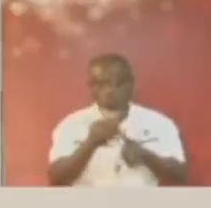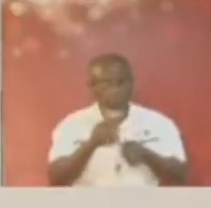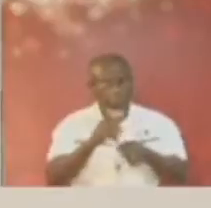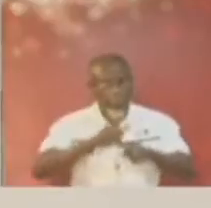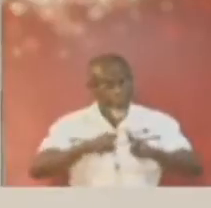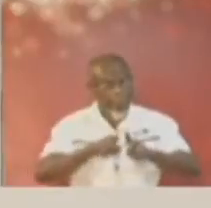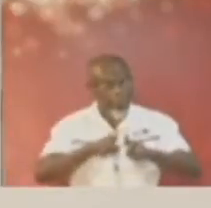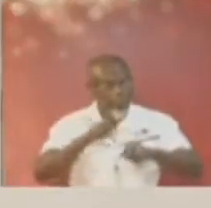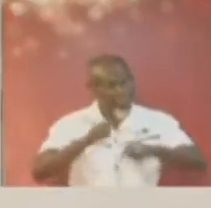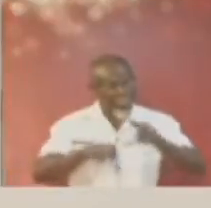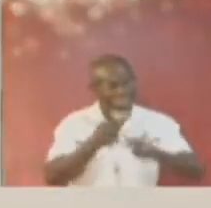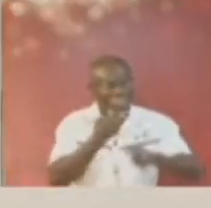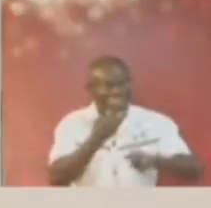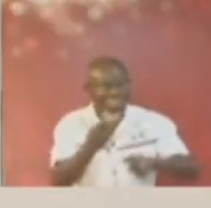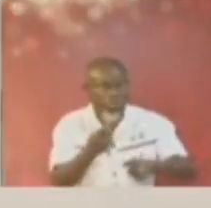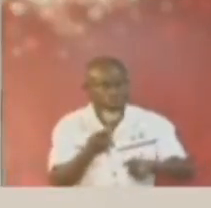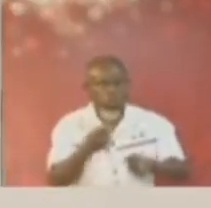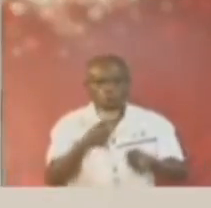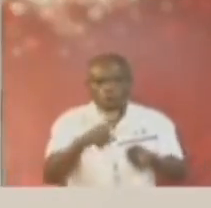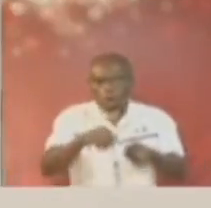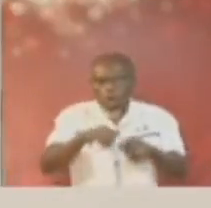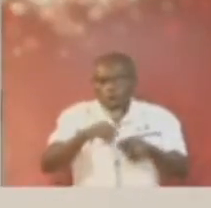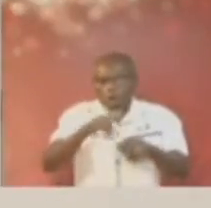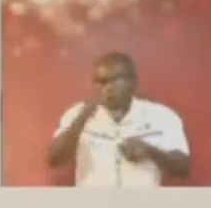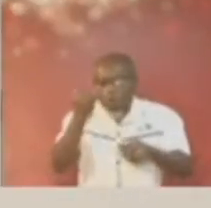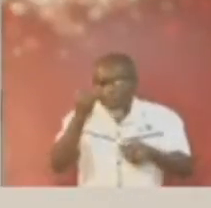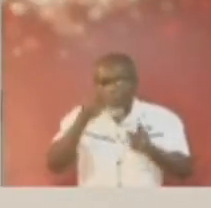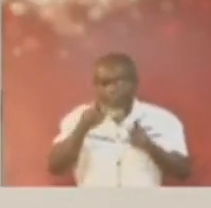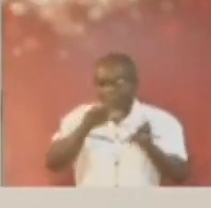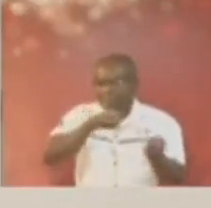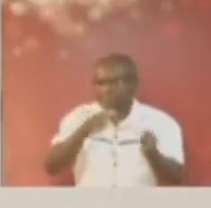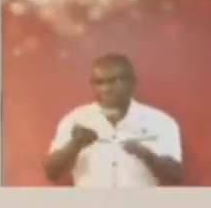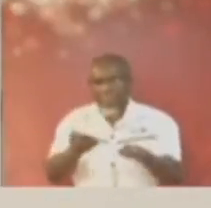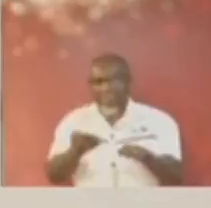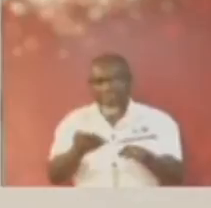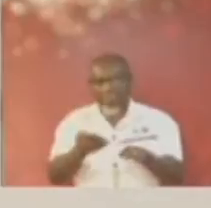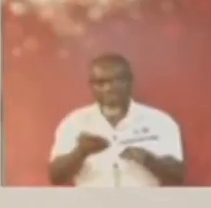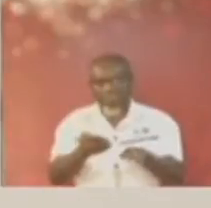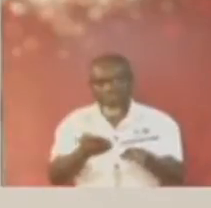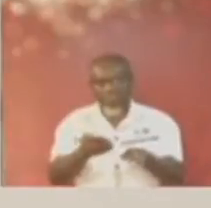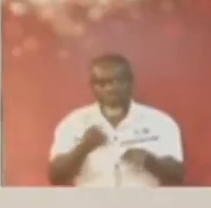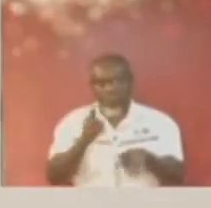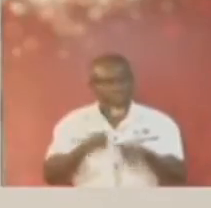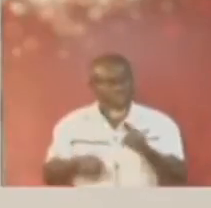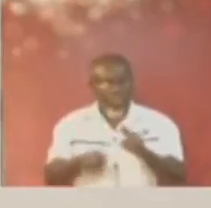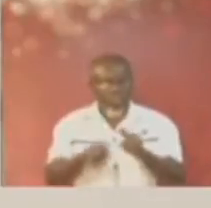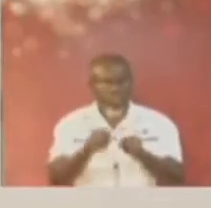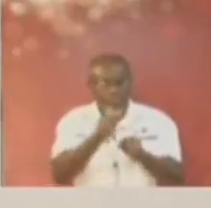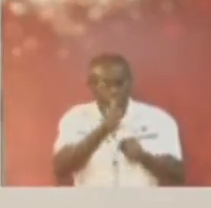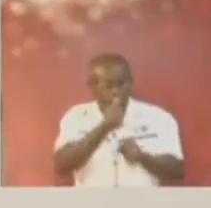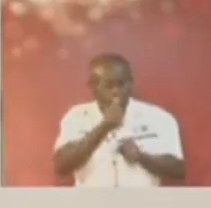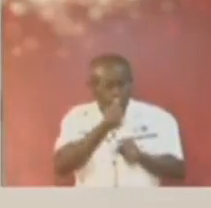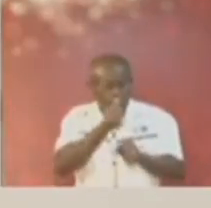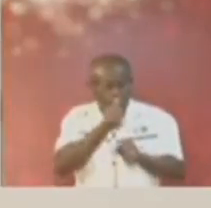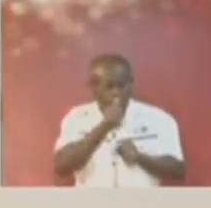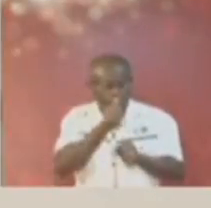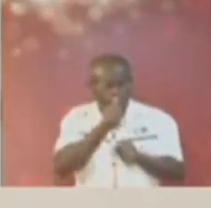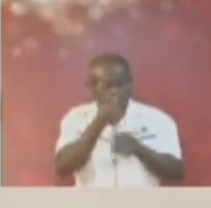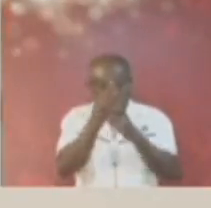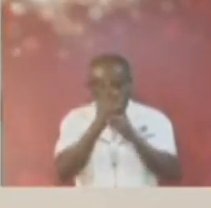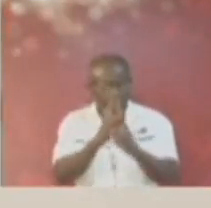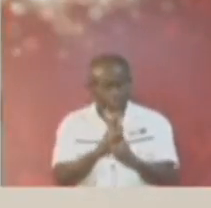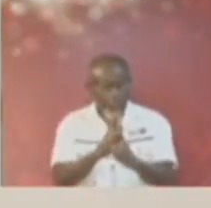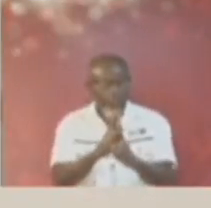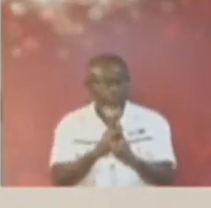so I'd want to preempt questions on that from the get-go. We will take all the public health measures necessary, and most of the public health measures